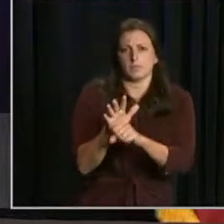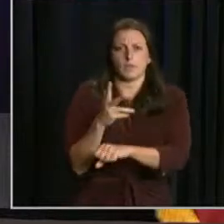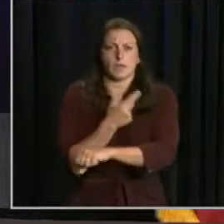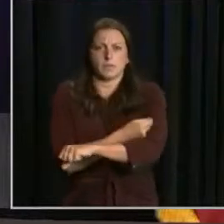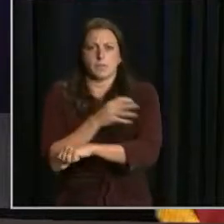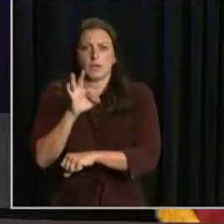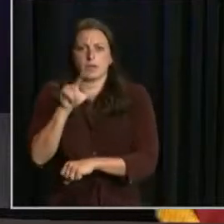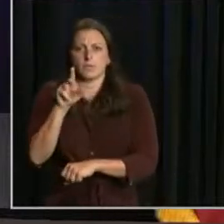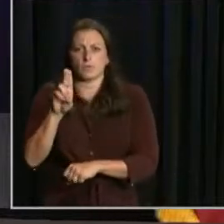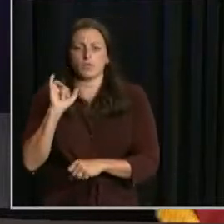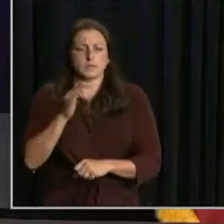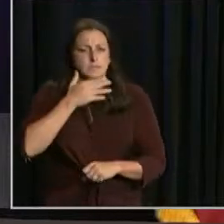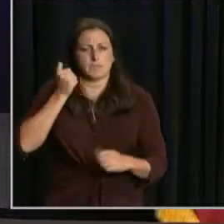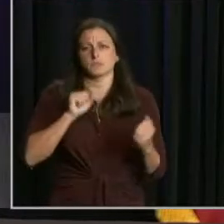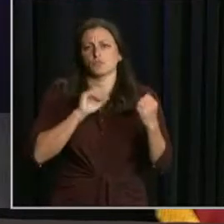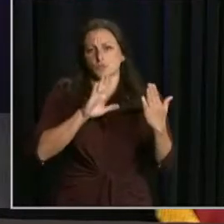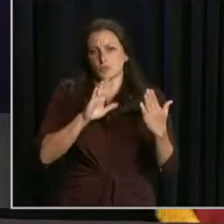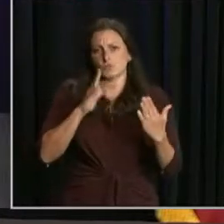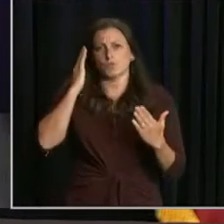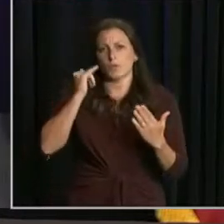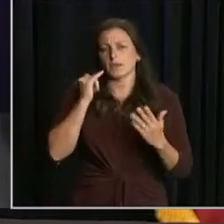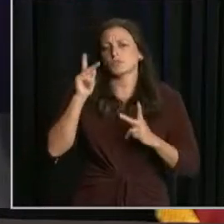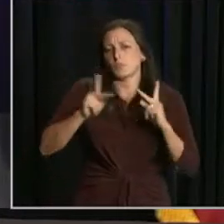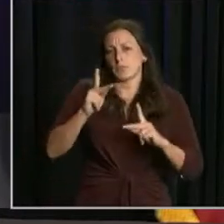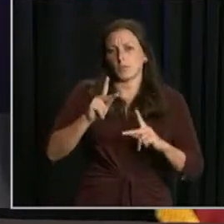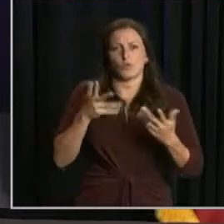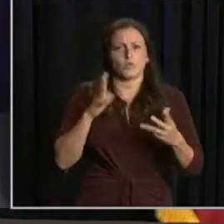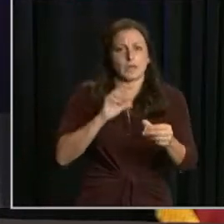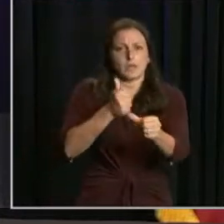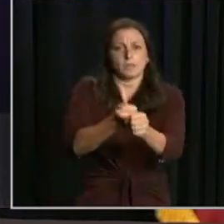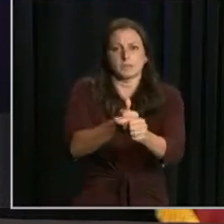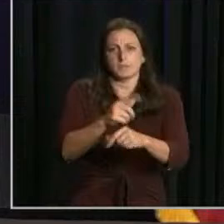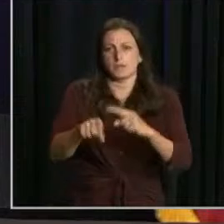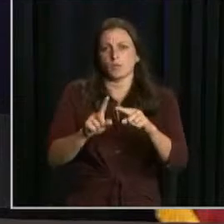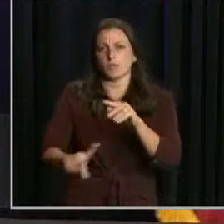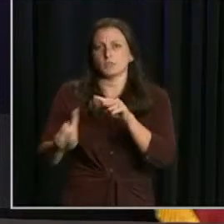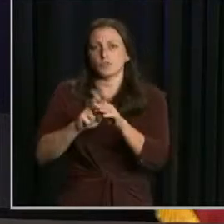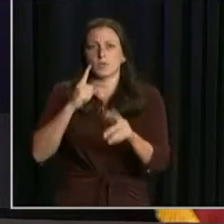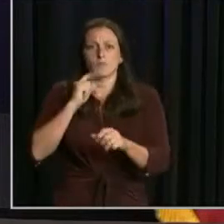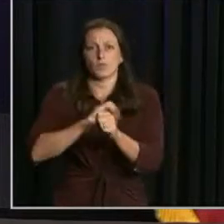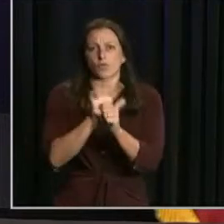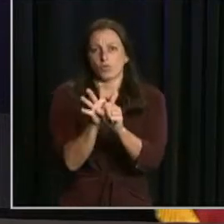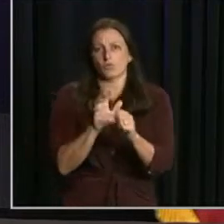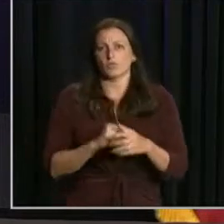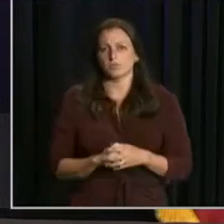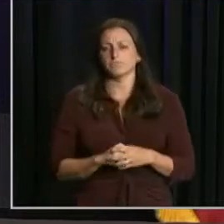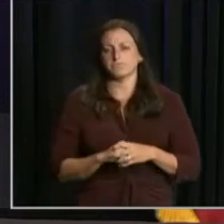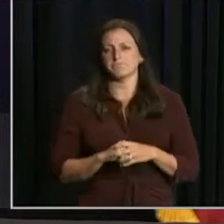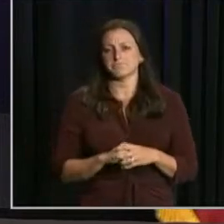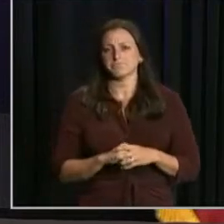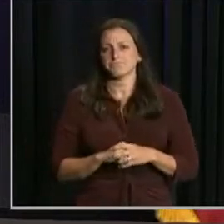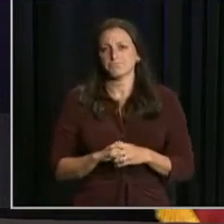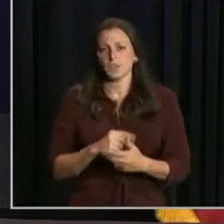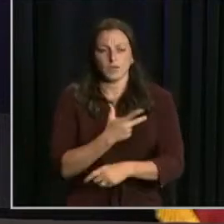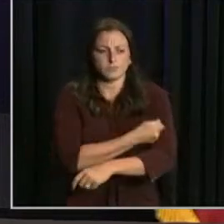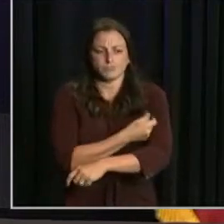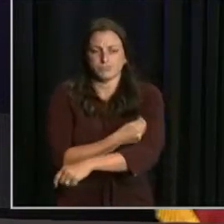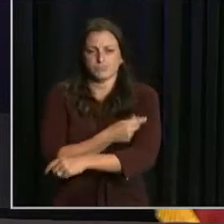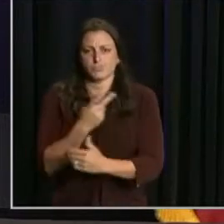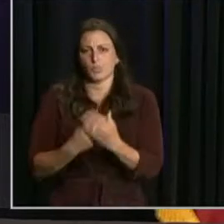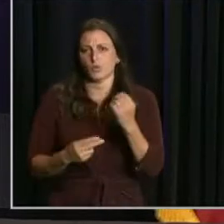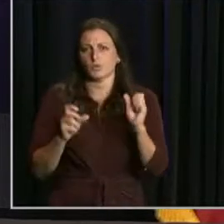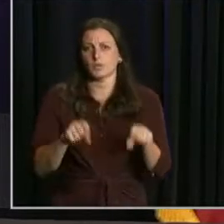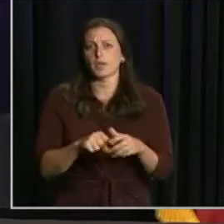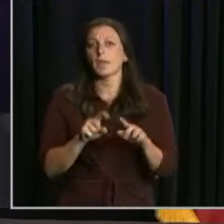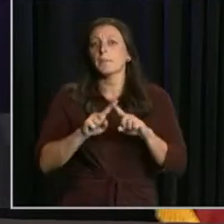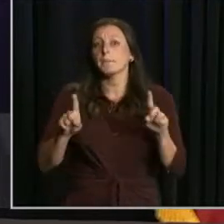best practice, so people can be up to date with the vaccination when they show up for COVID vaccinations. Just make sure that the site